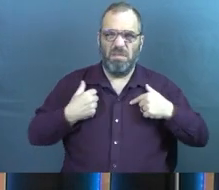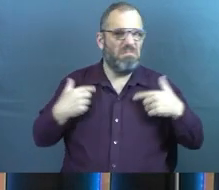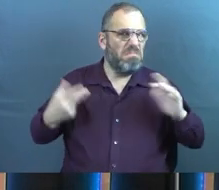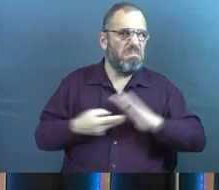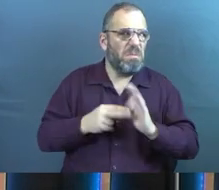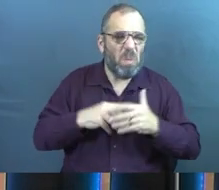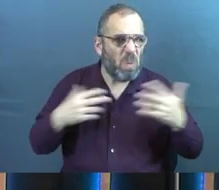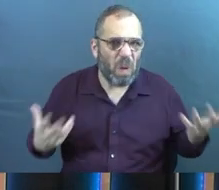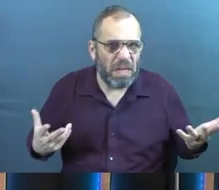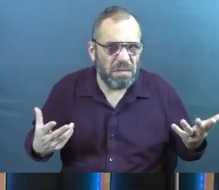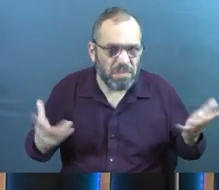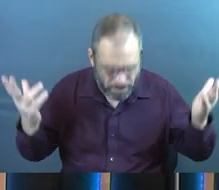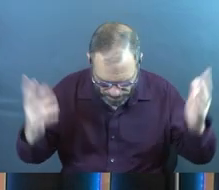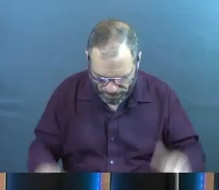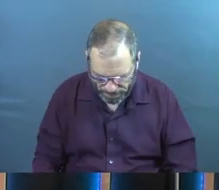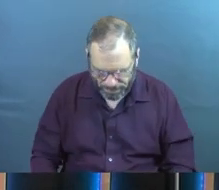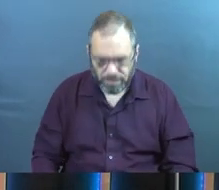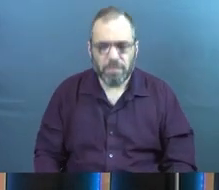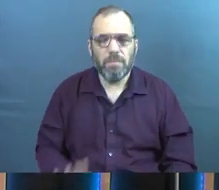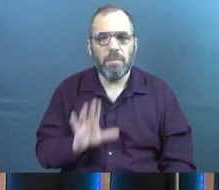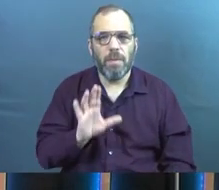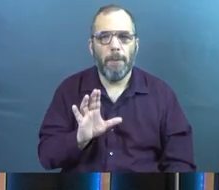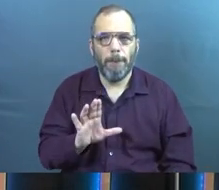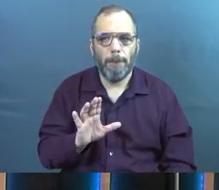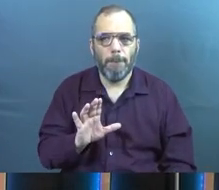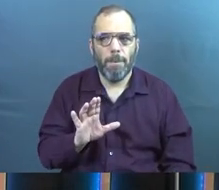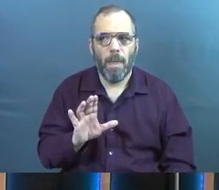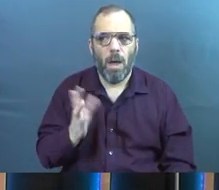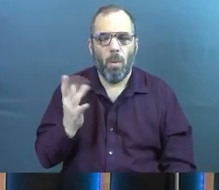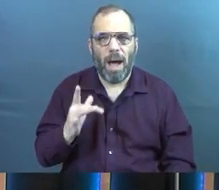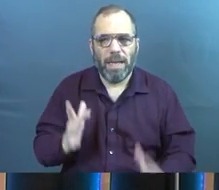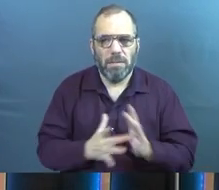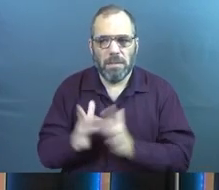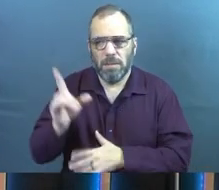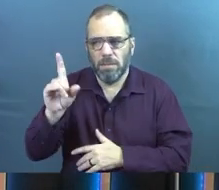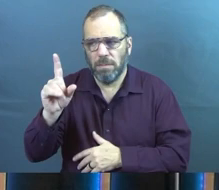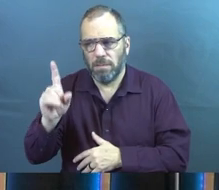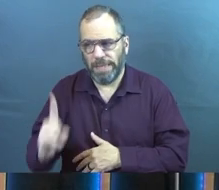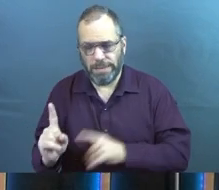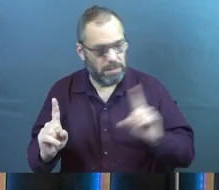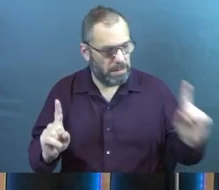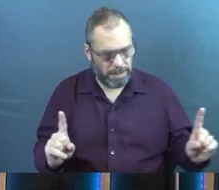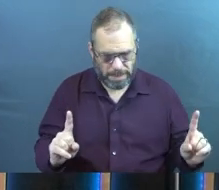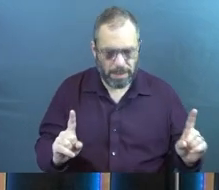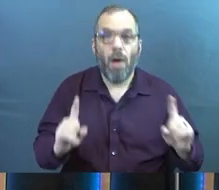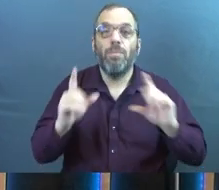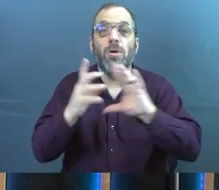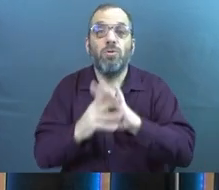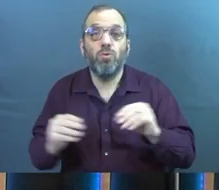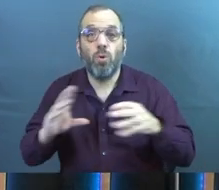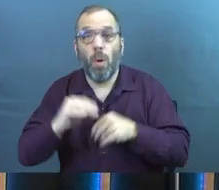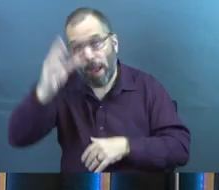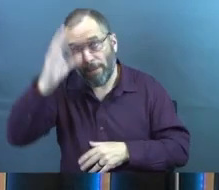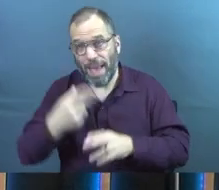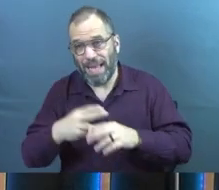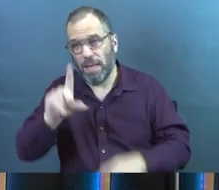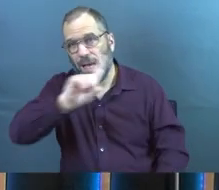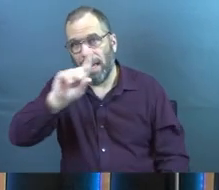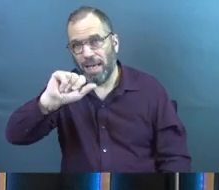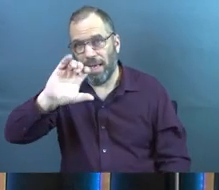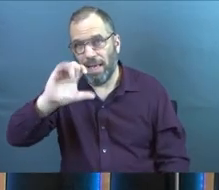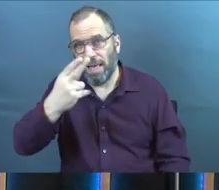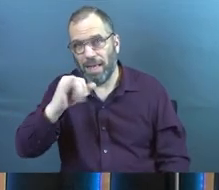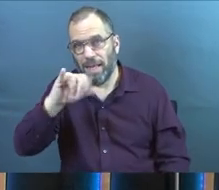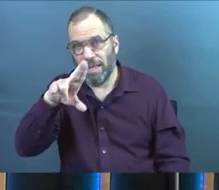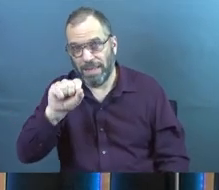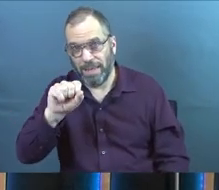ultimately mean for me? To answer that question, why was it Jesus needed to be both? We're going to look at a story with a man named Zacchaeus. Who in here